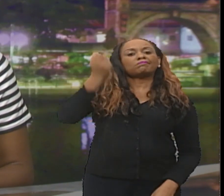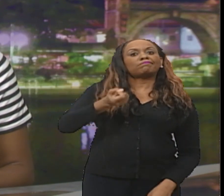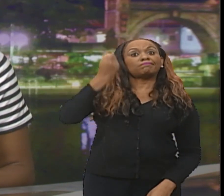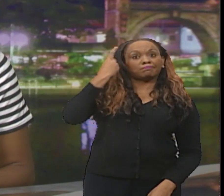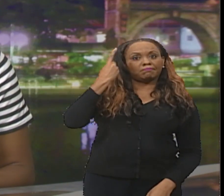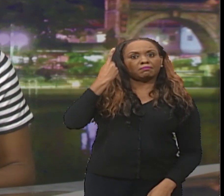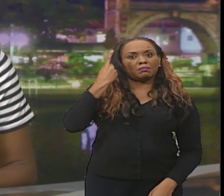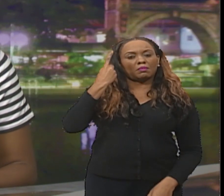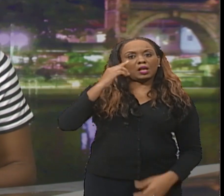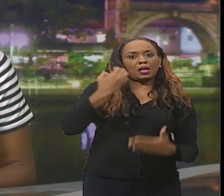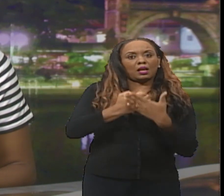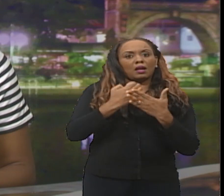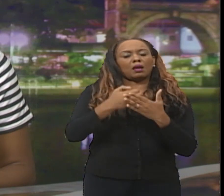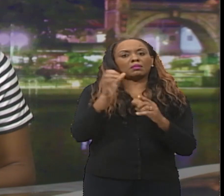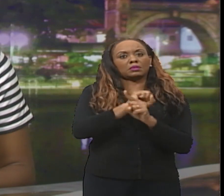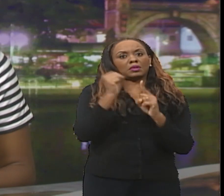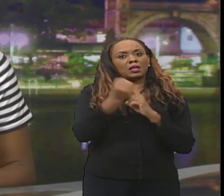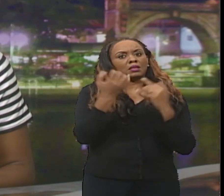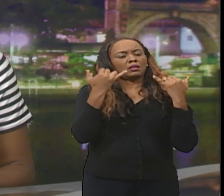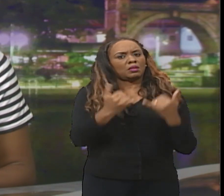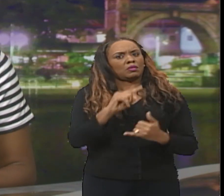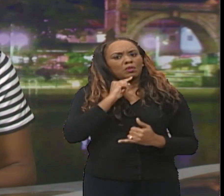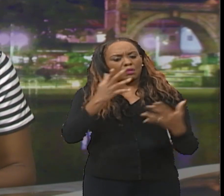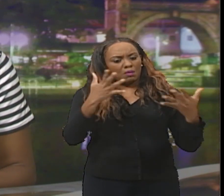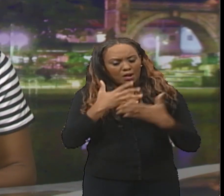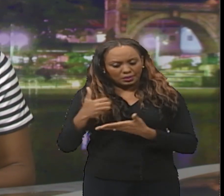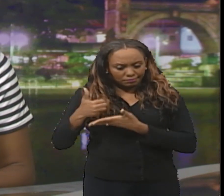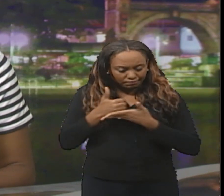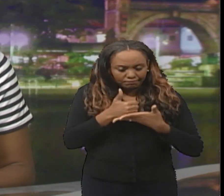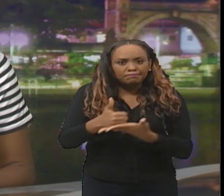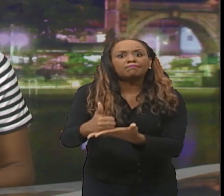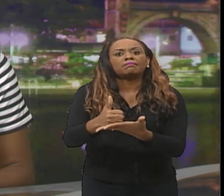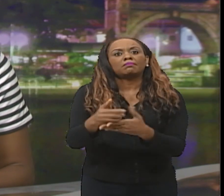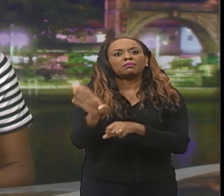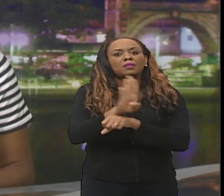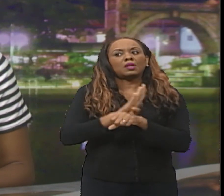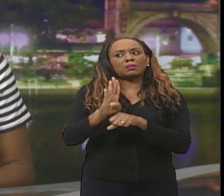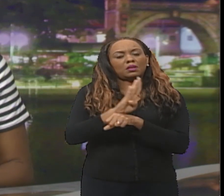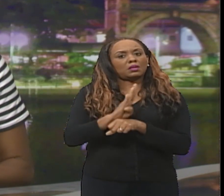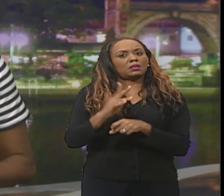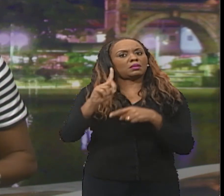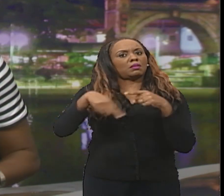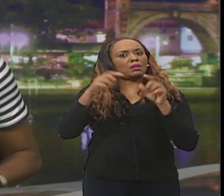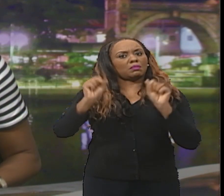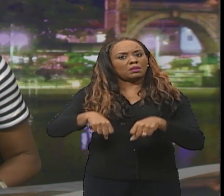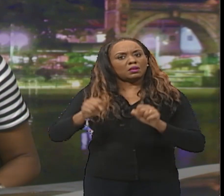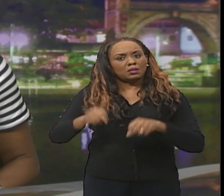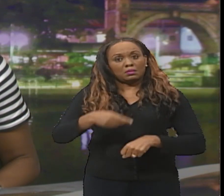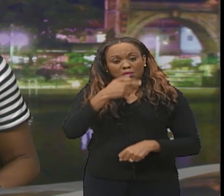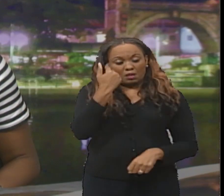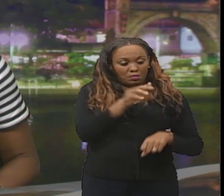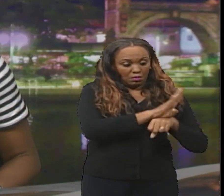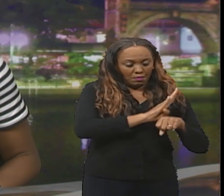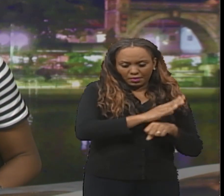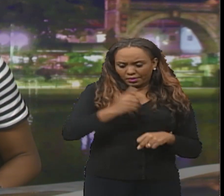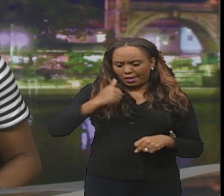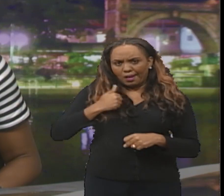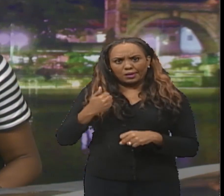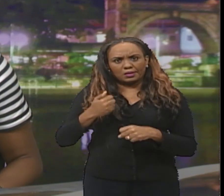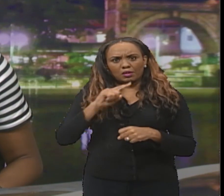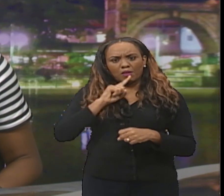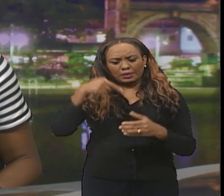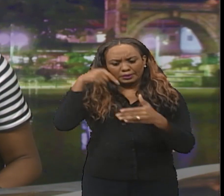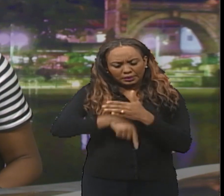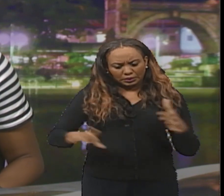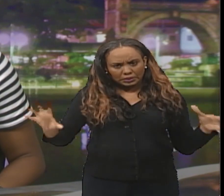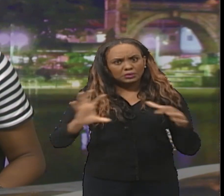fiscal situation and is committed to assist Barbados wherever possible, as the two countries boast of always having had a deep and